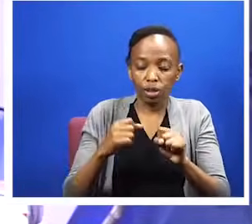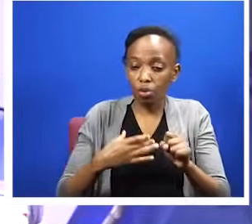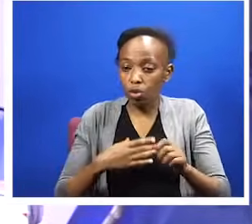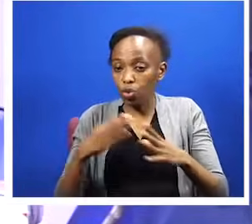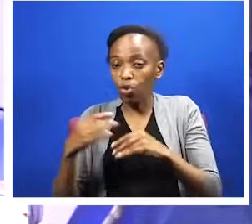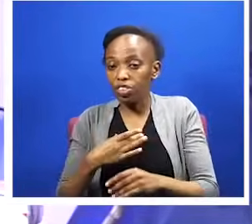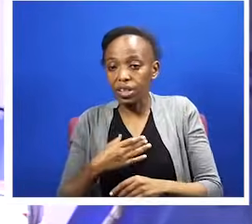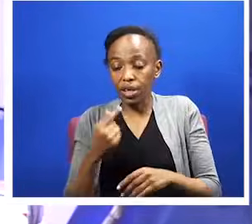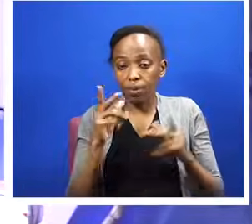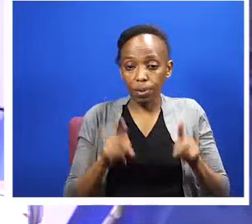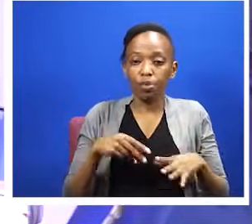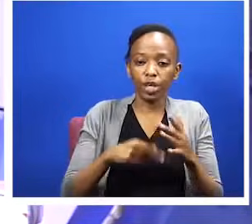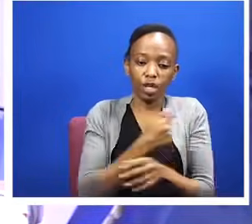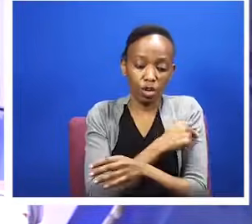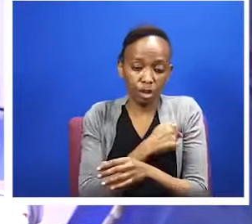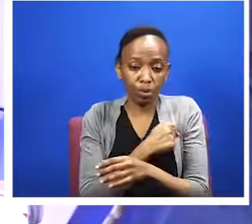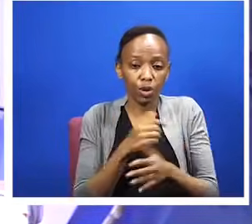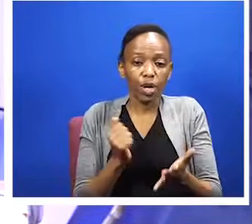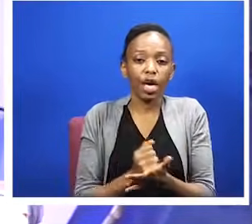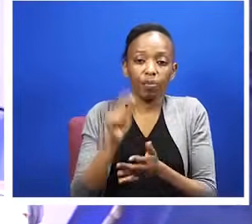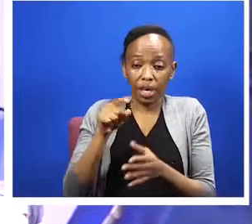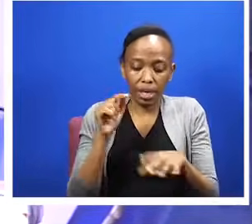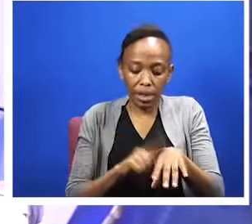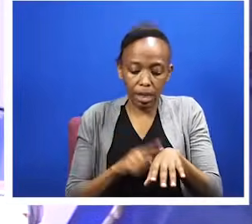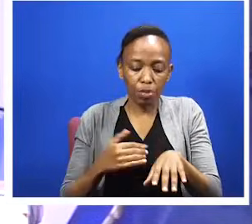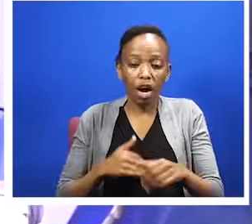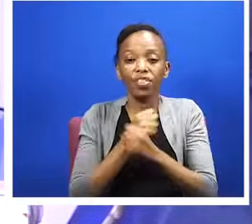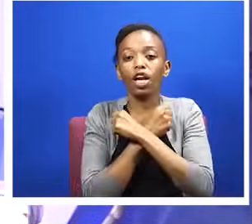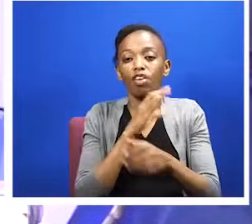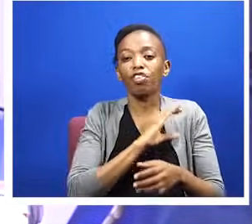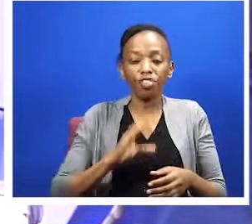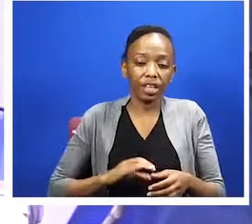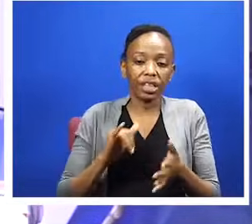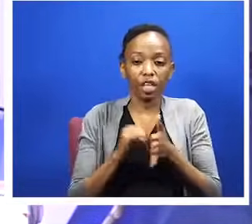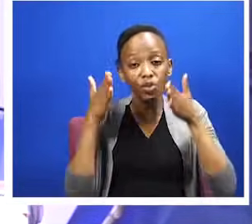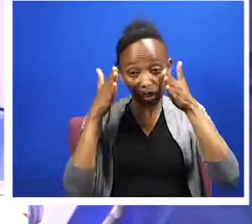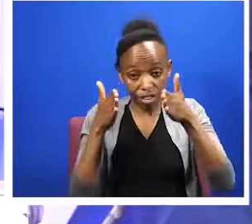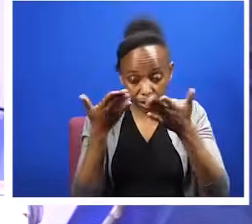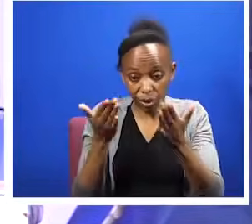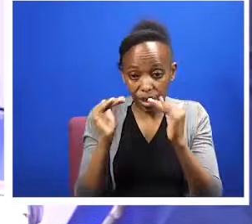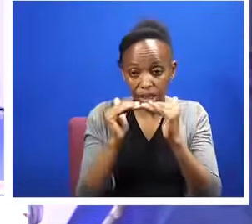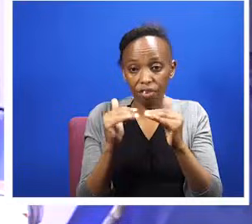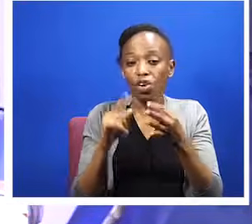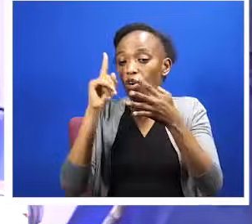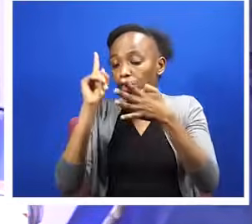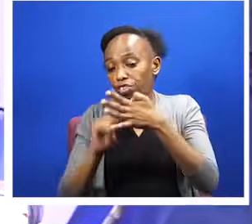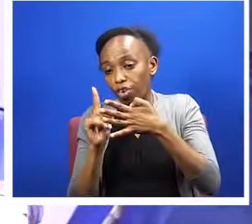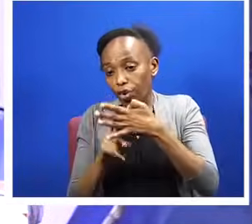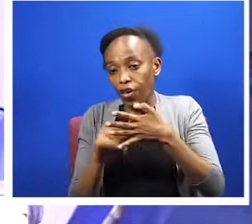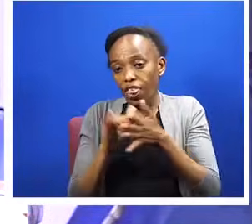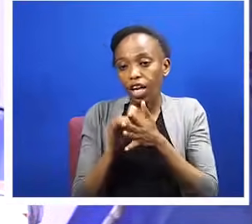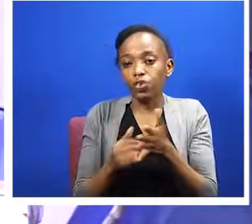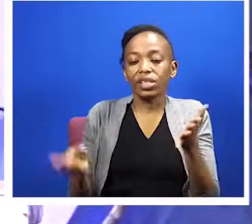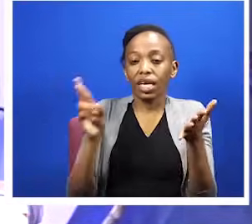the hospital, help the needy when you have the love of Christ. That was our main focus on this stage. Stage four, which was